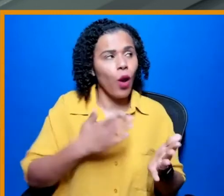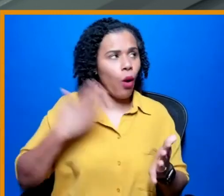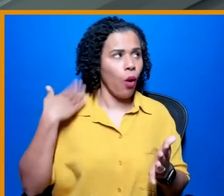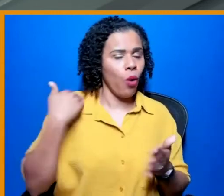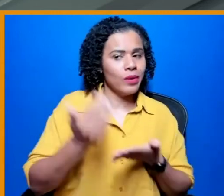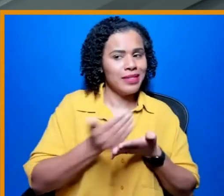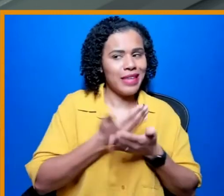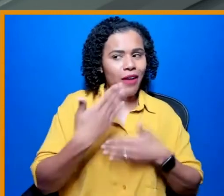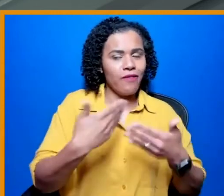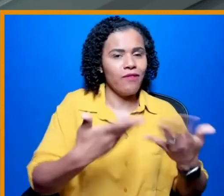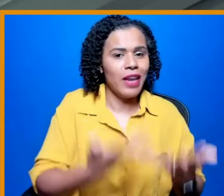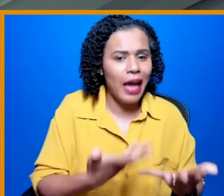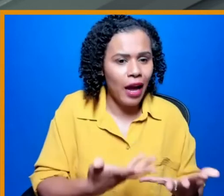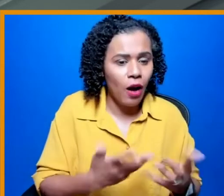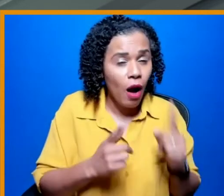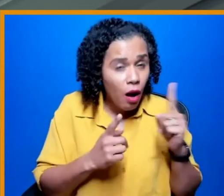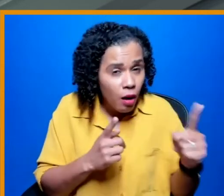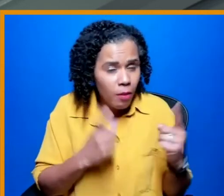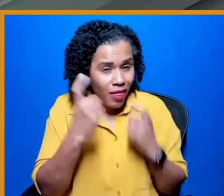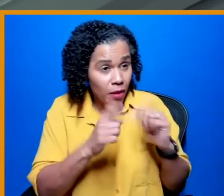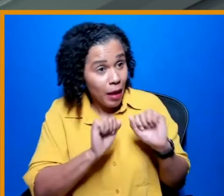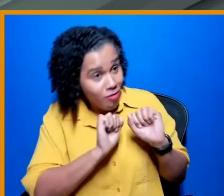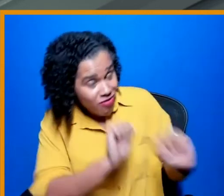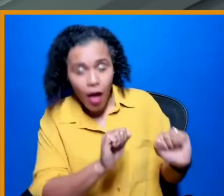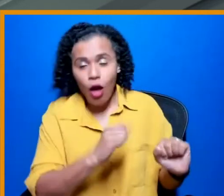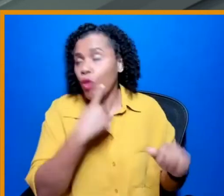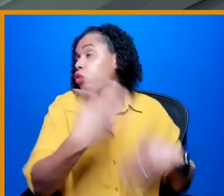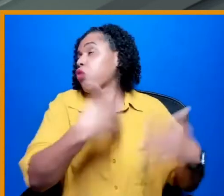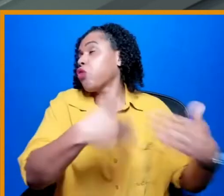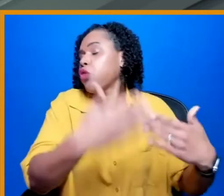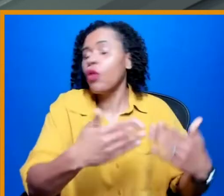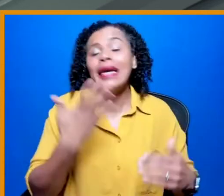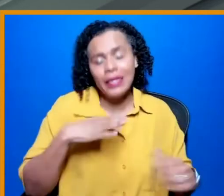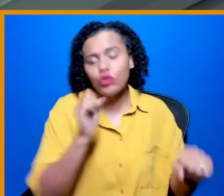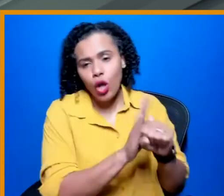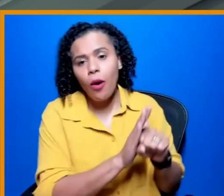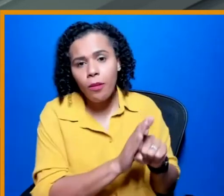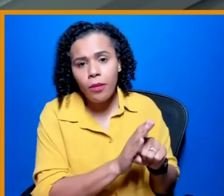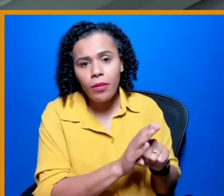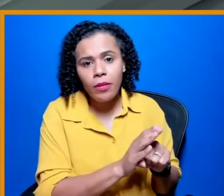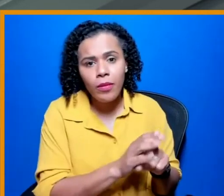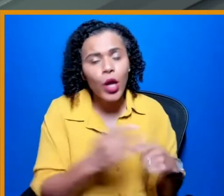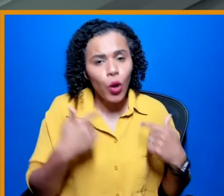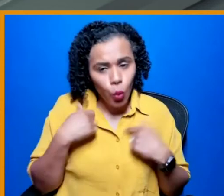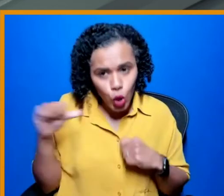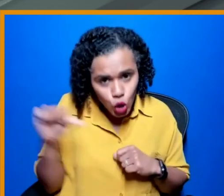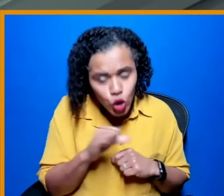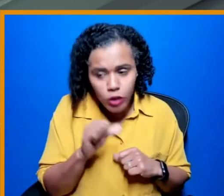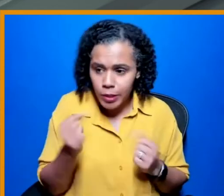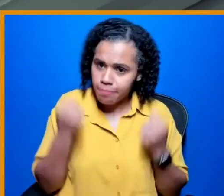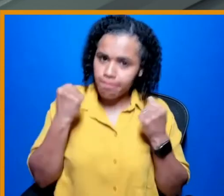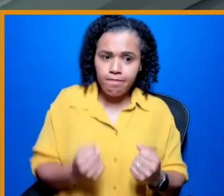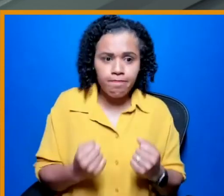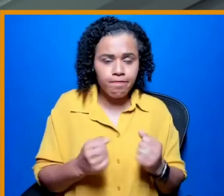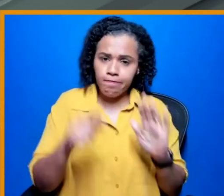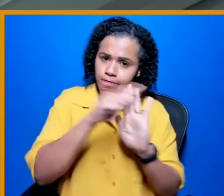of brand Boris on the Conservative Party needs to stop. It has already prevented us from taking the necessary steps needed to clamp